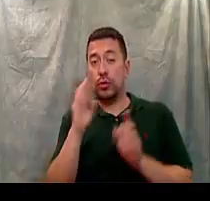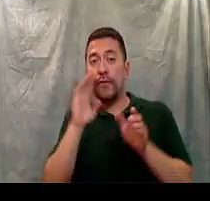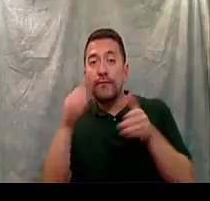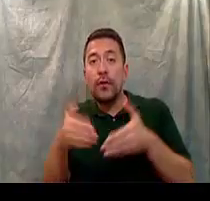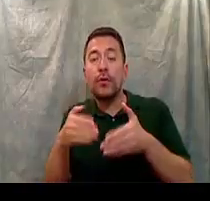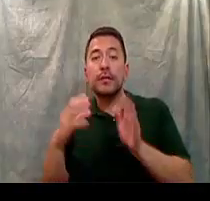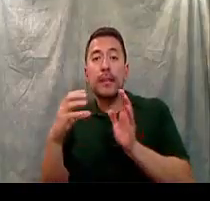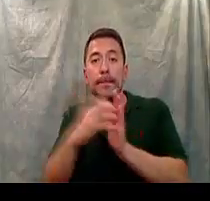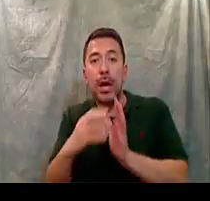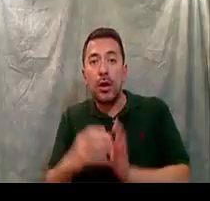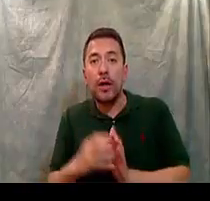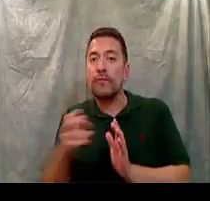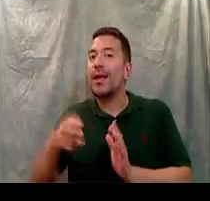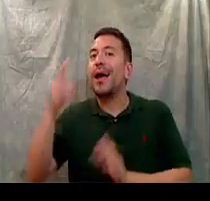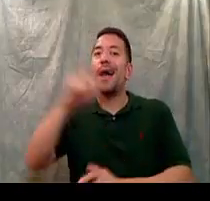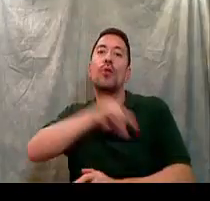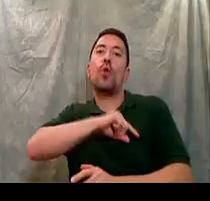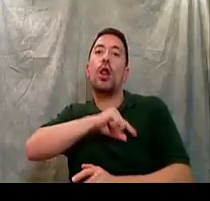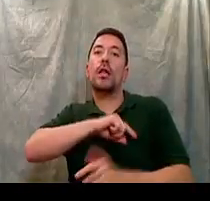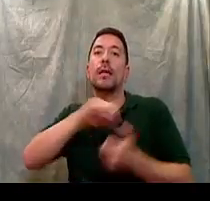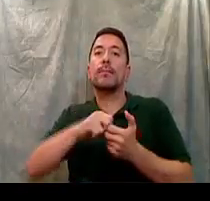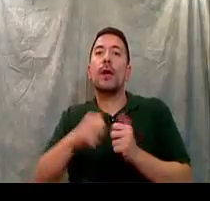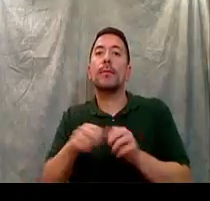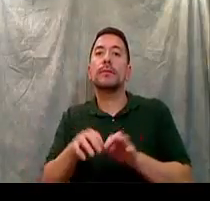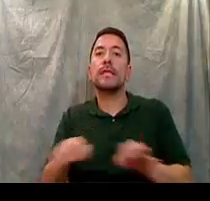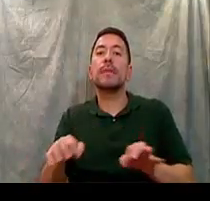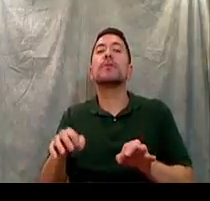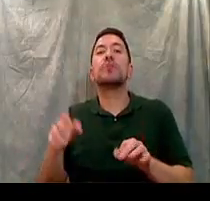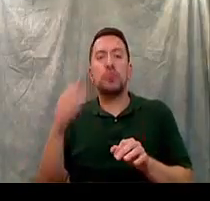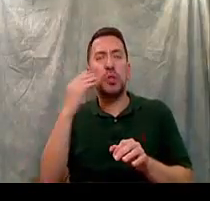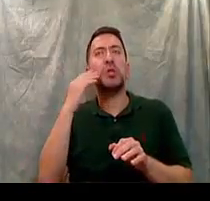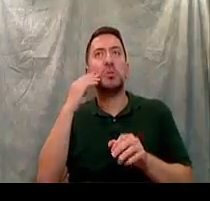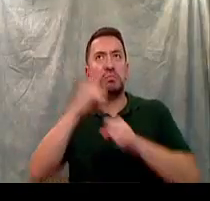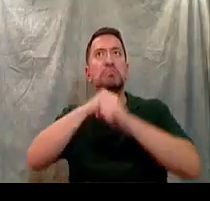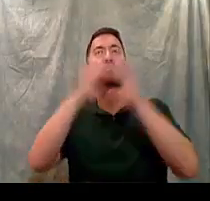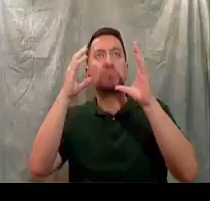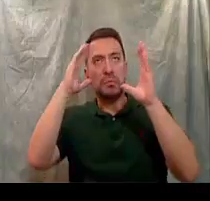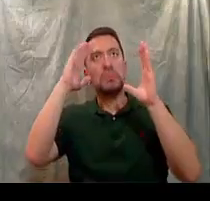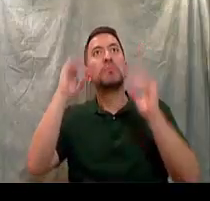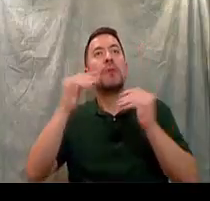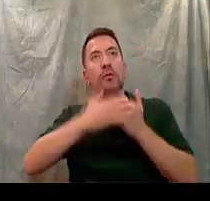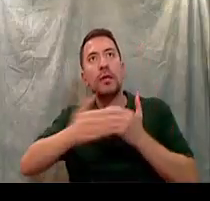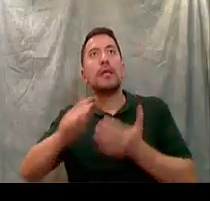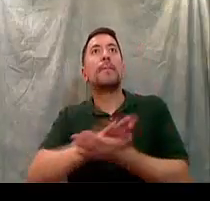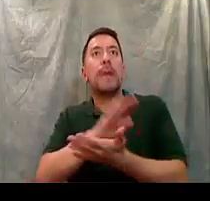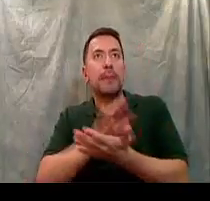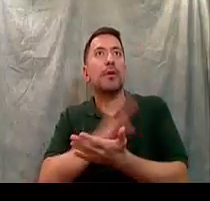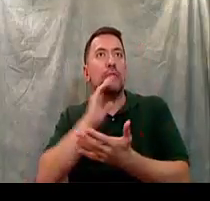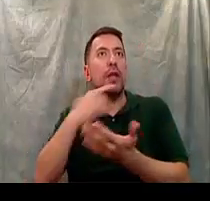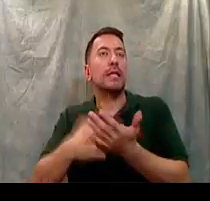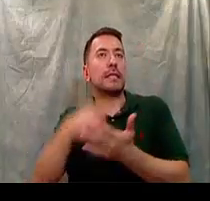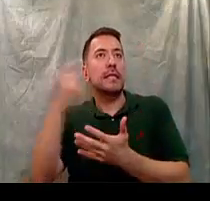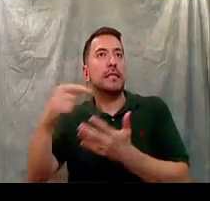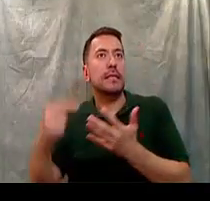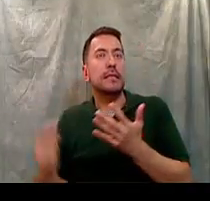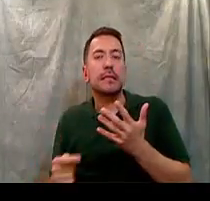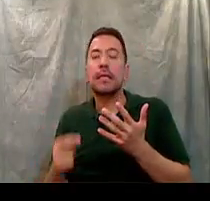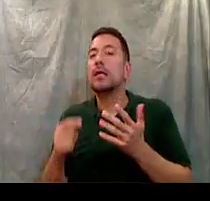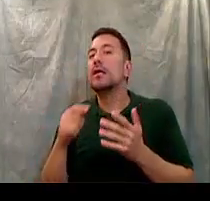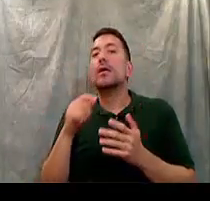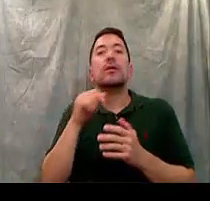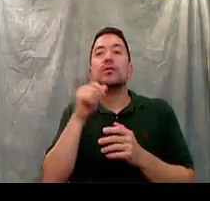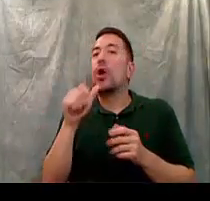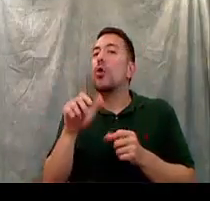of a really high quality problem statement where someone knows what the rest of this paper is going to cover. So make sure that you stick to that and not use